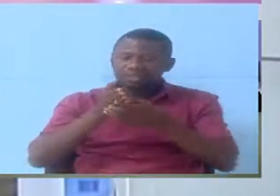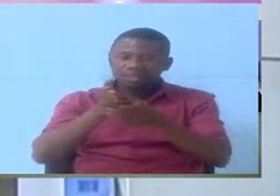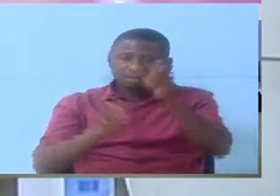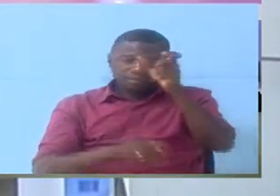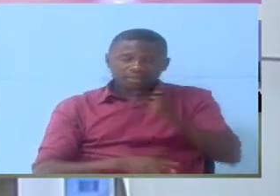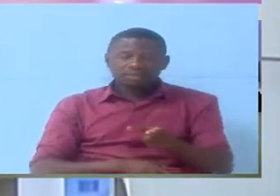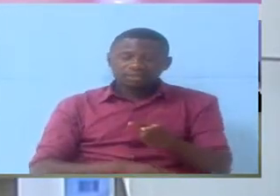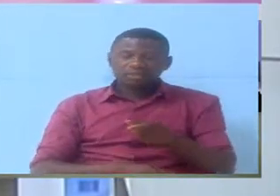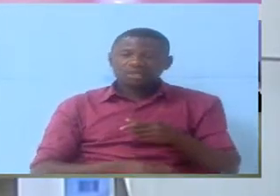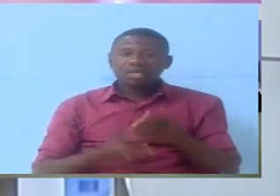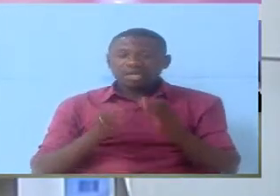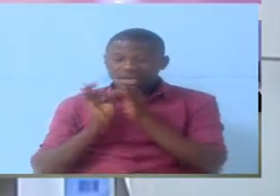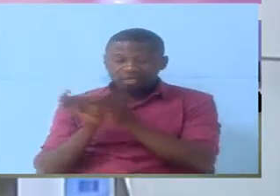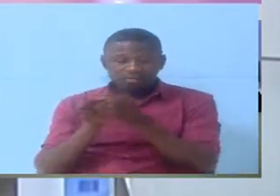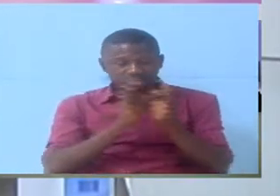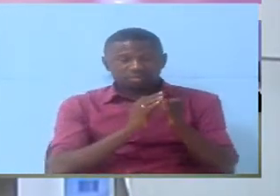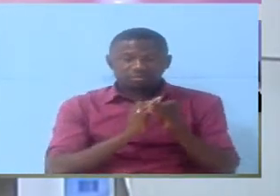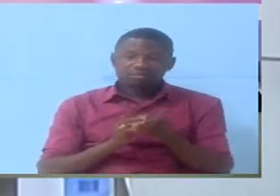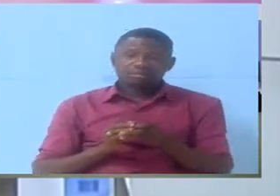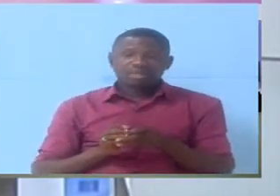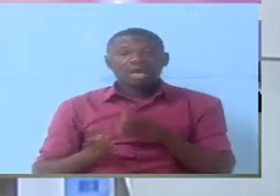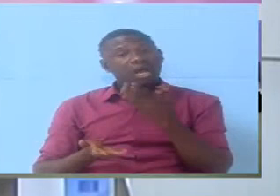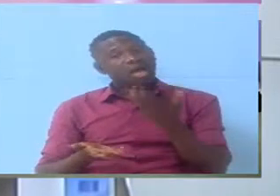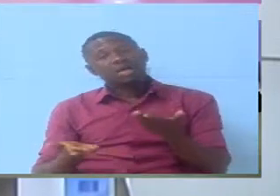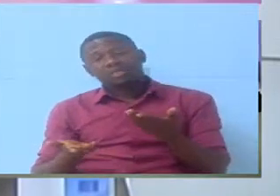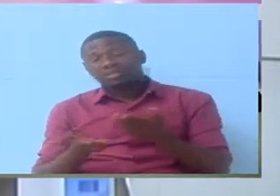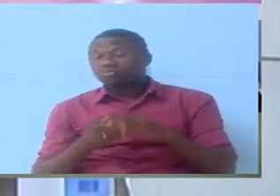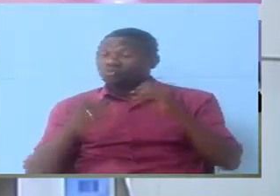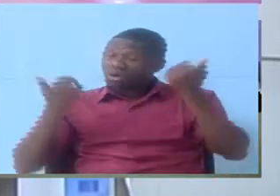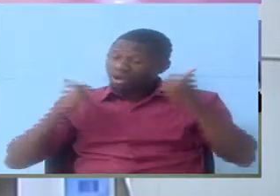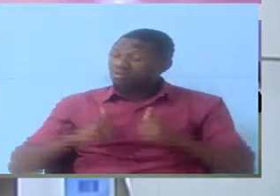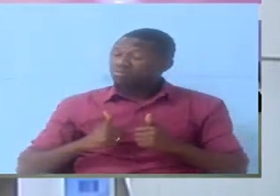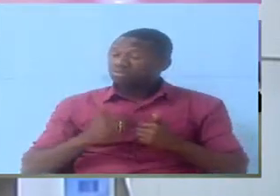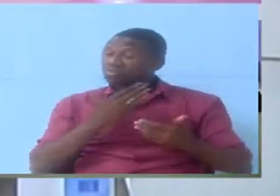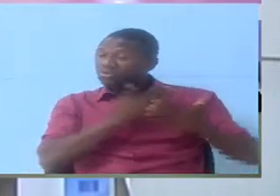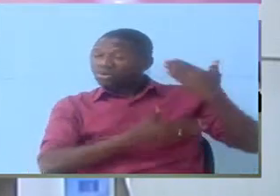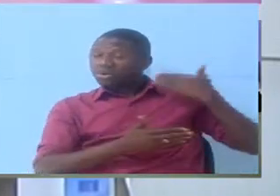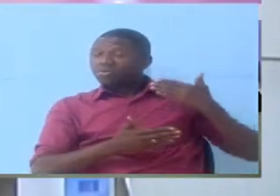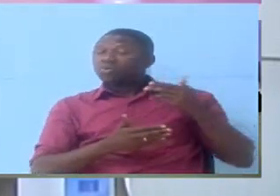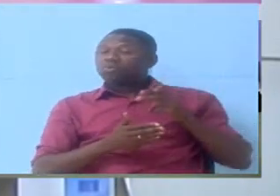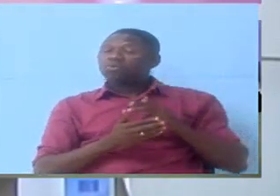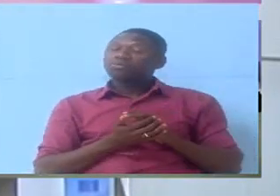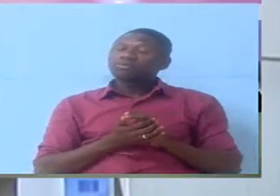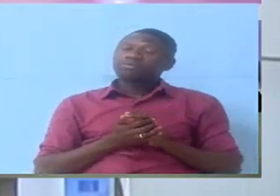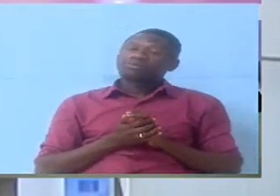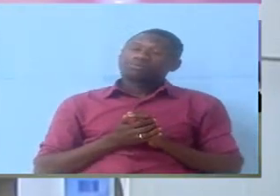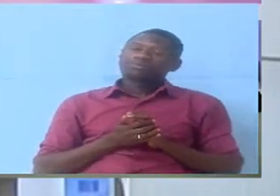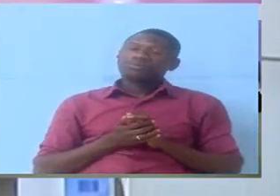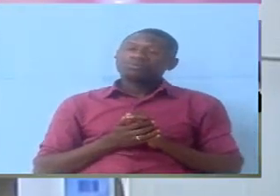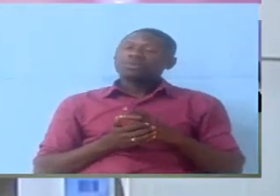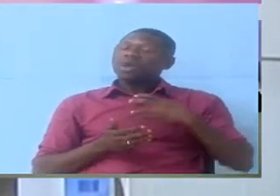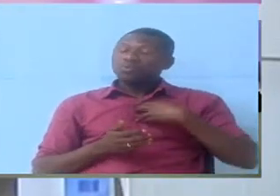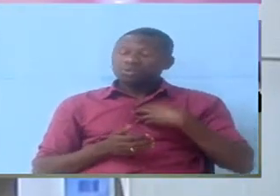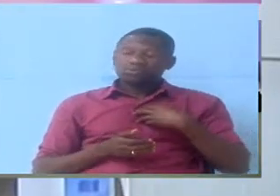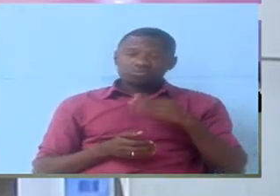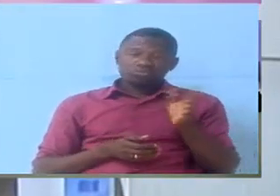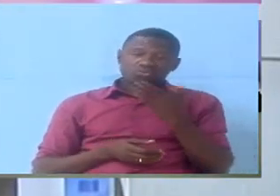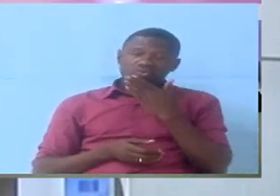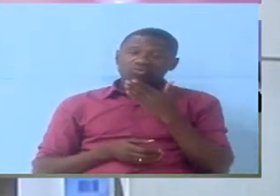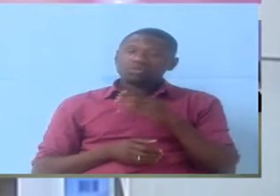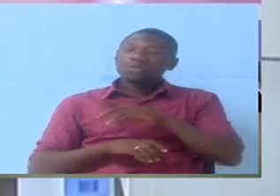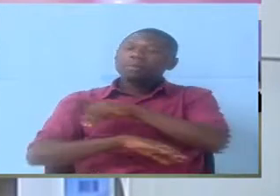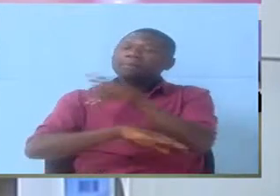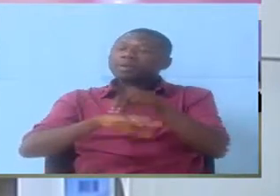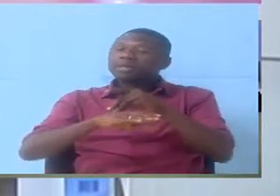said to them, this is what happened during the weekend. Ngako boye nyoto nko yinyine ketanyi lokumba ndulato mbota menkono. So I would like you to go to Burfoot. Utombela